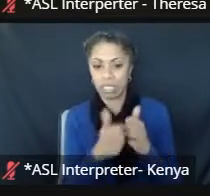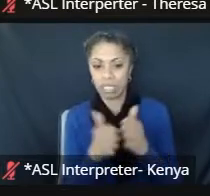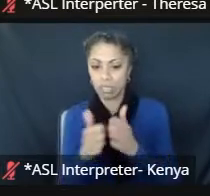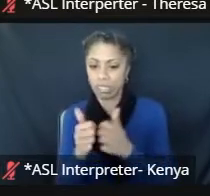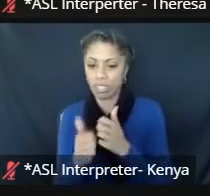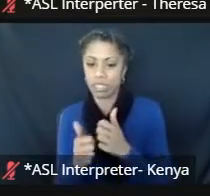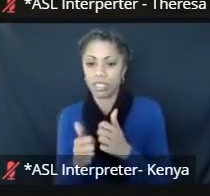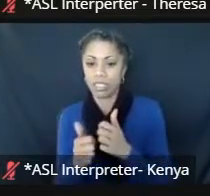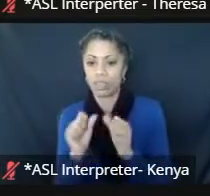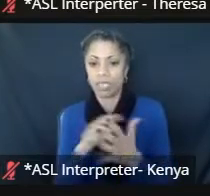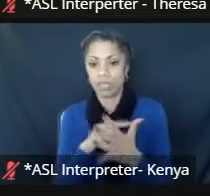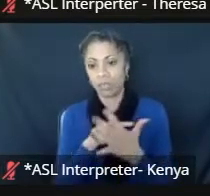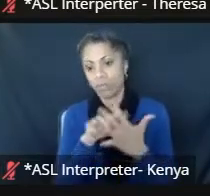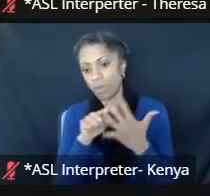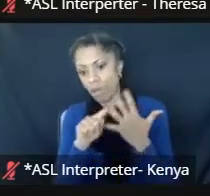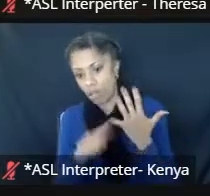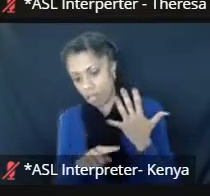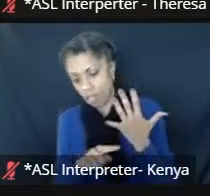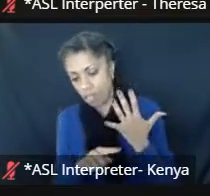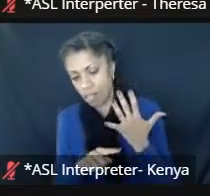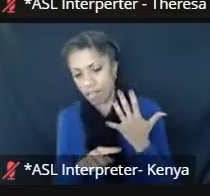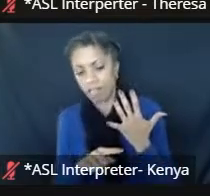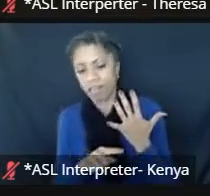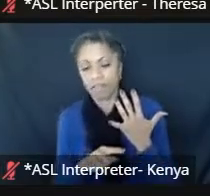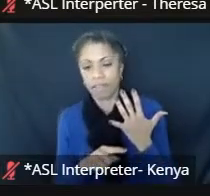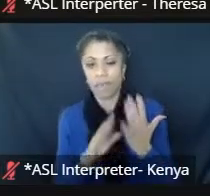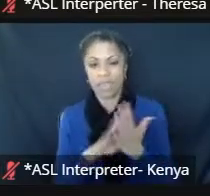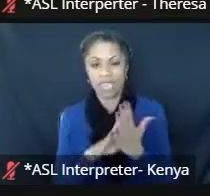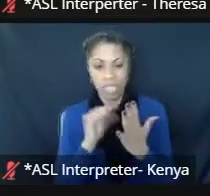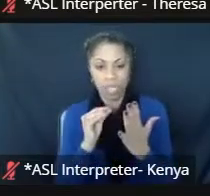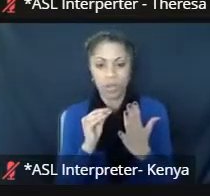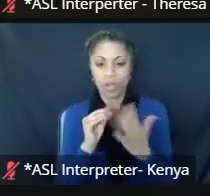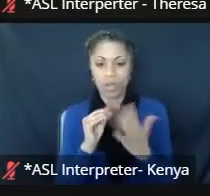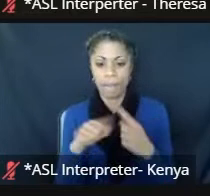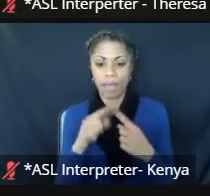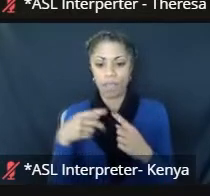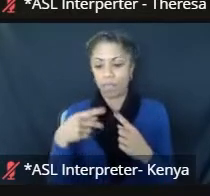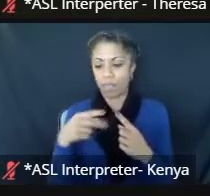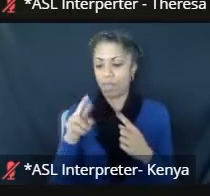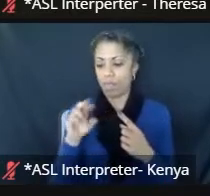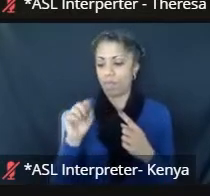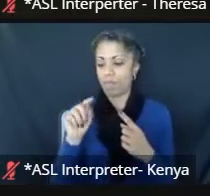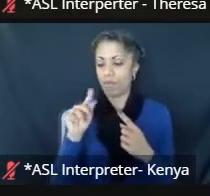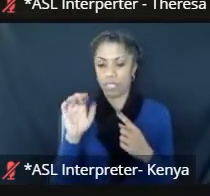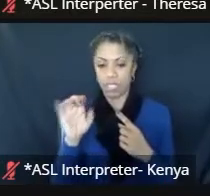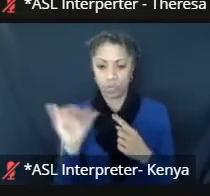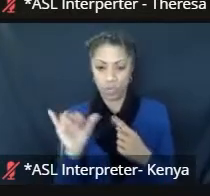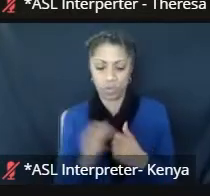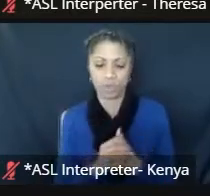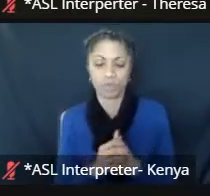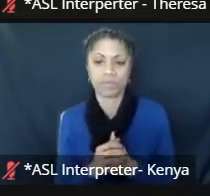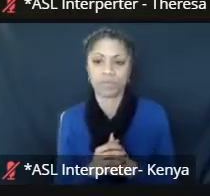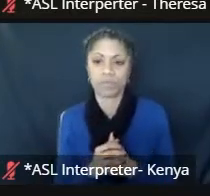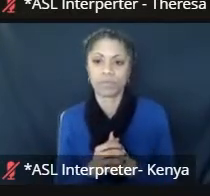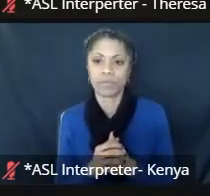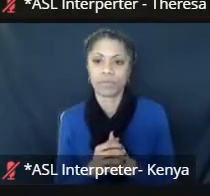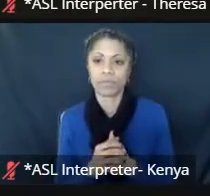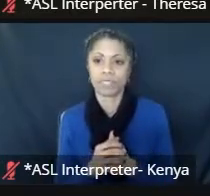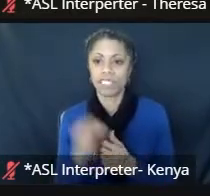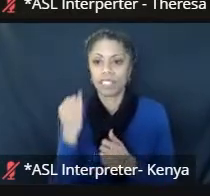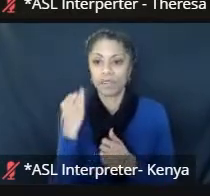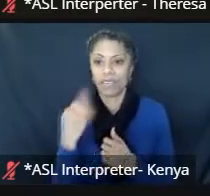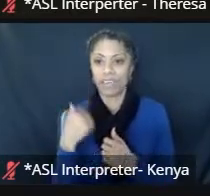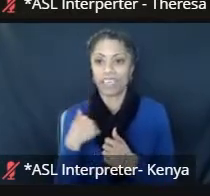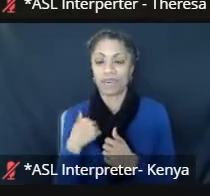through all of these and start to learn a little bit more about the prototypes as well. And so if I give you a little signal in